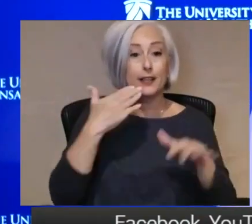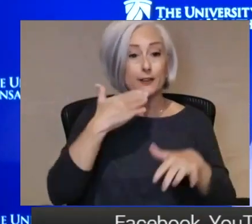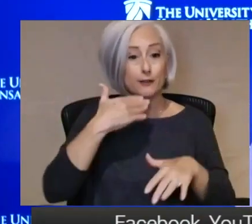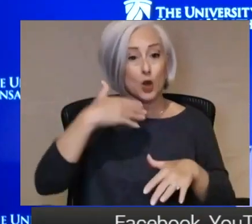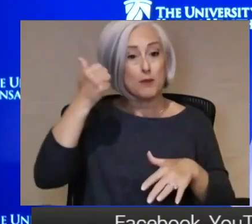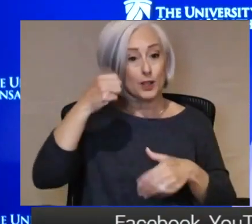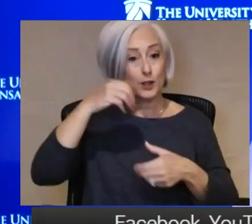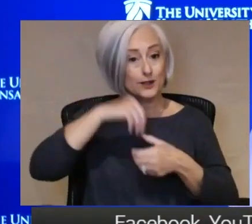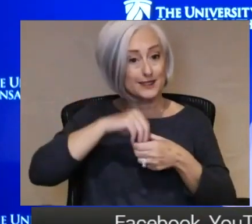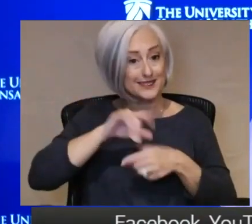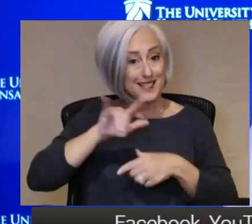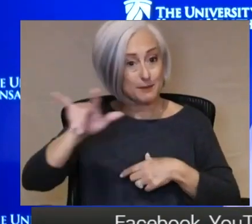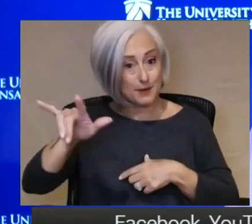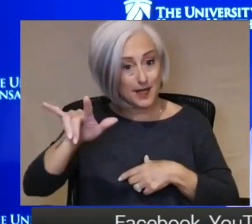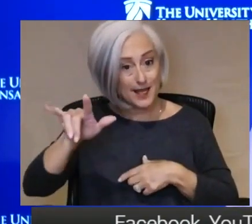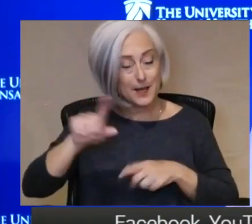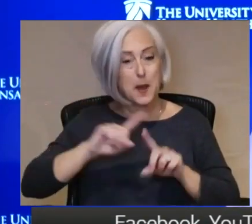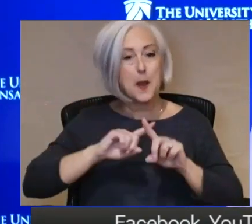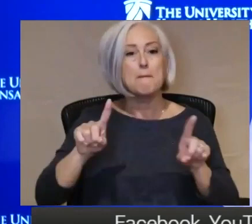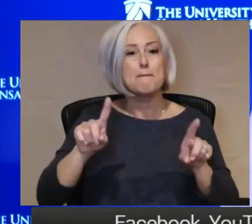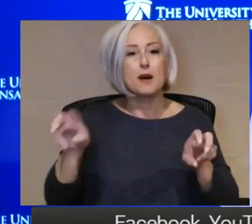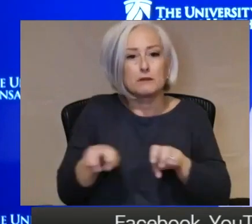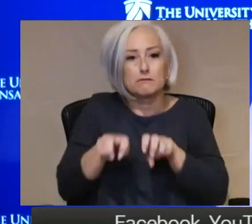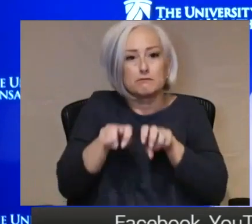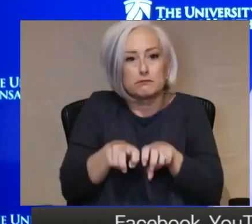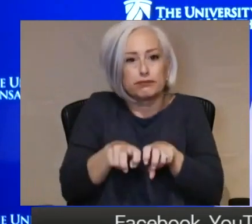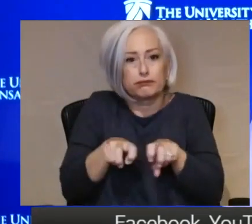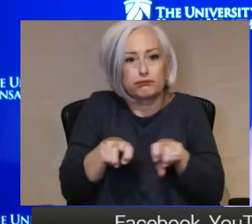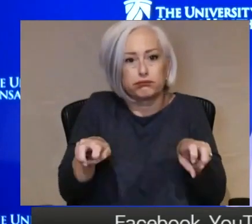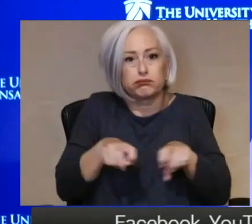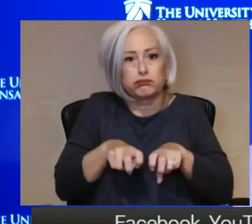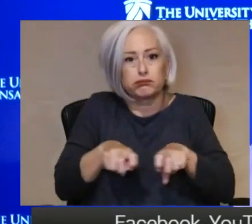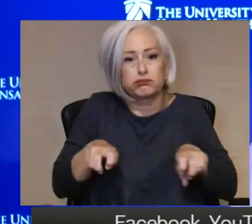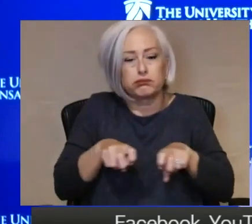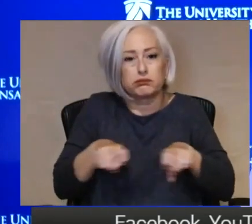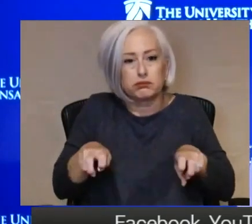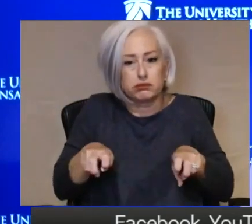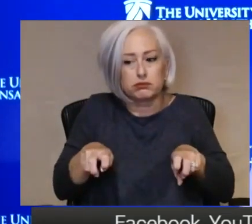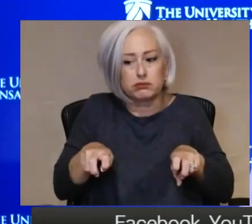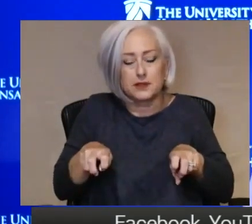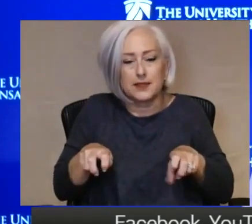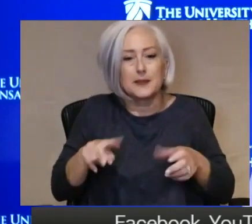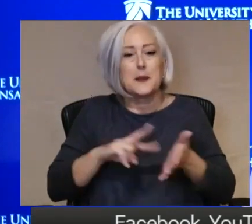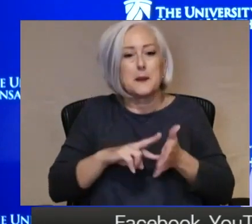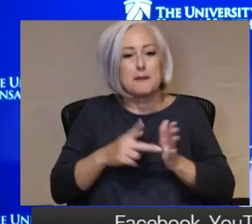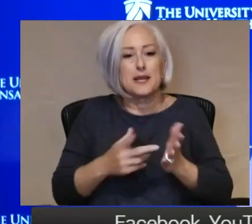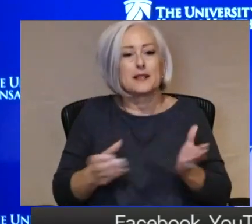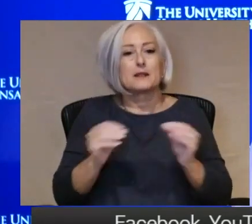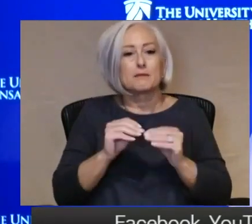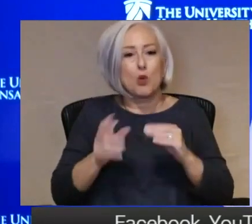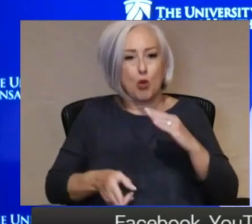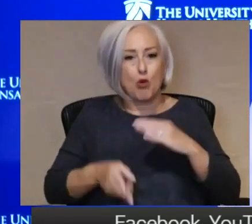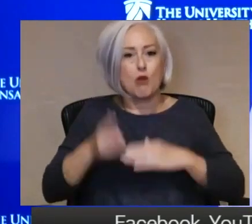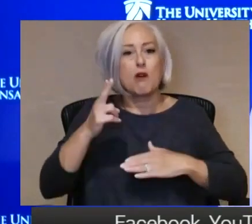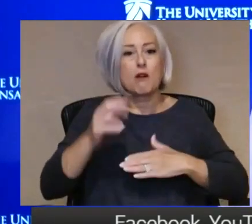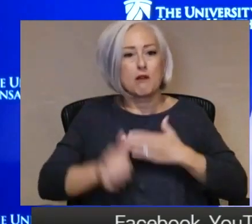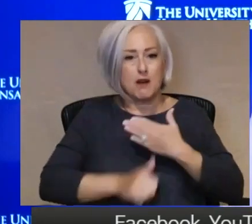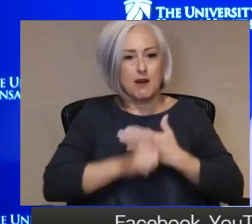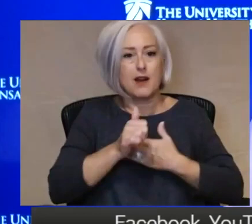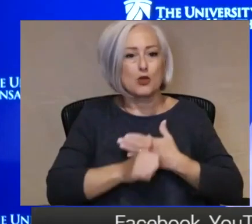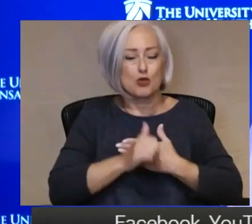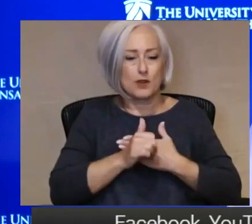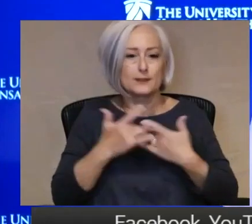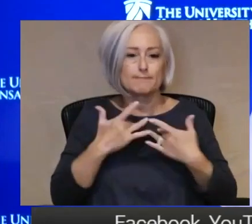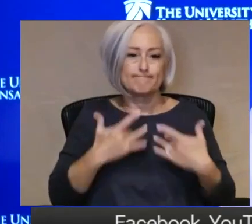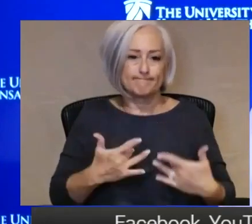other people on the plane, I think that just sets you up to being at higher risk in general. So I